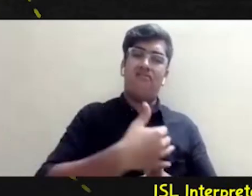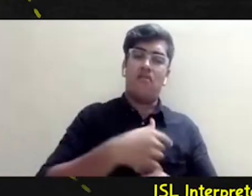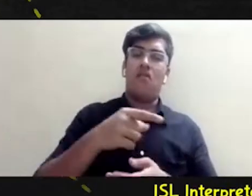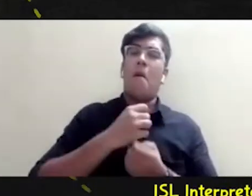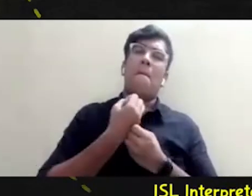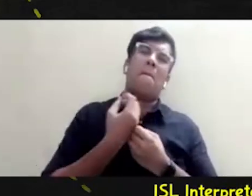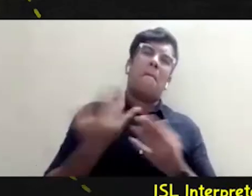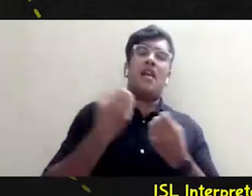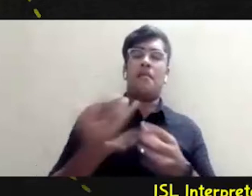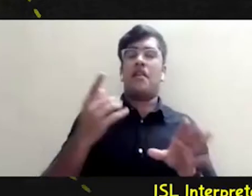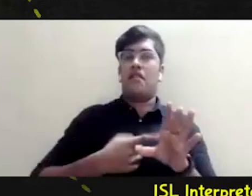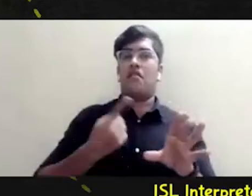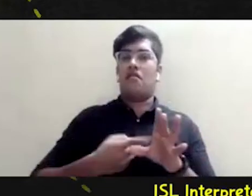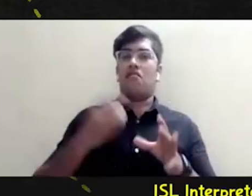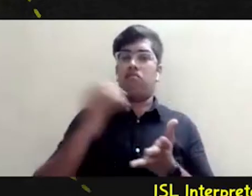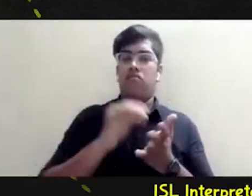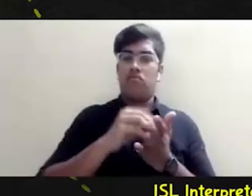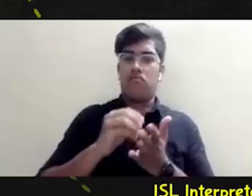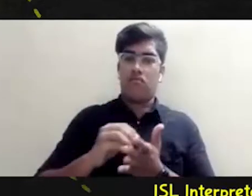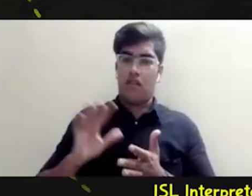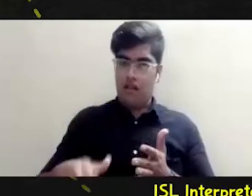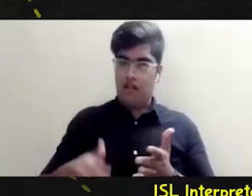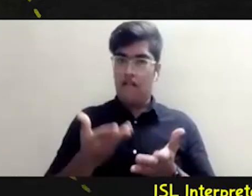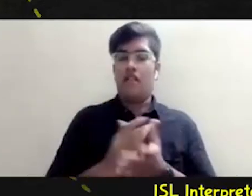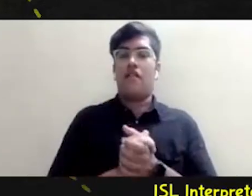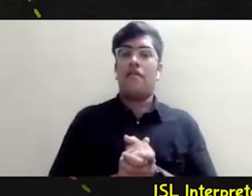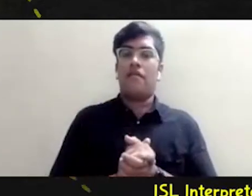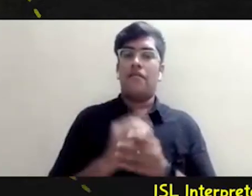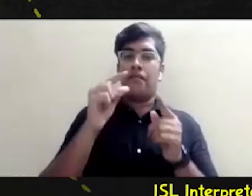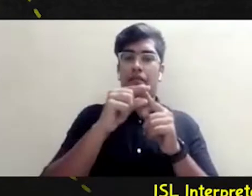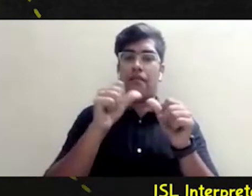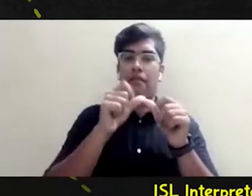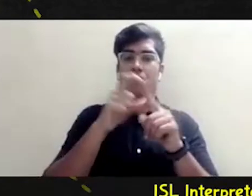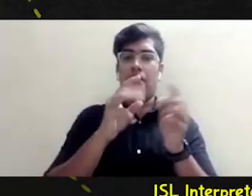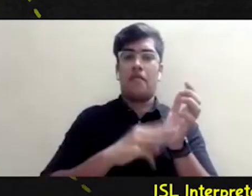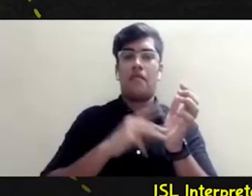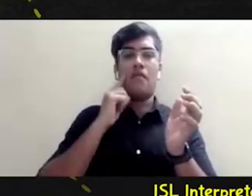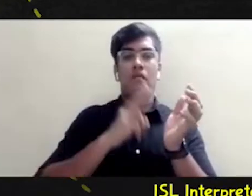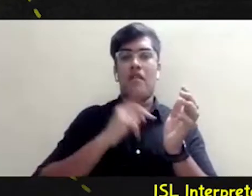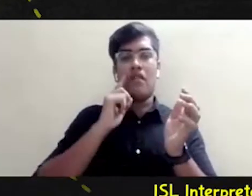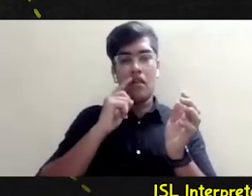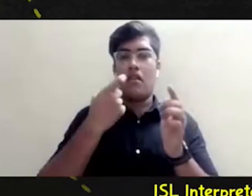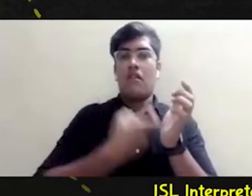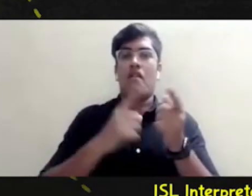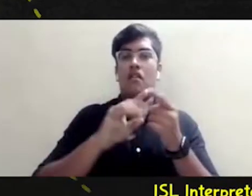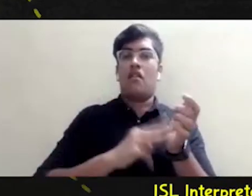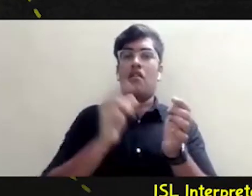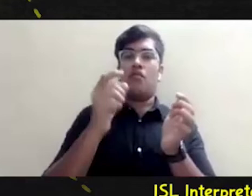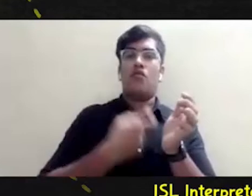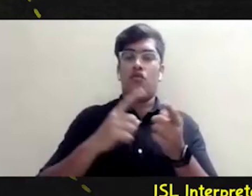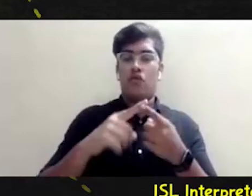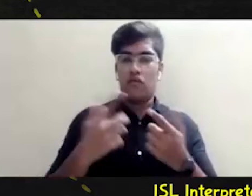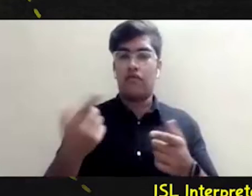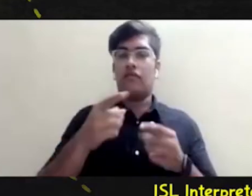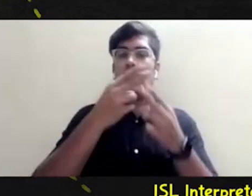many, many years. And there are many people, even Padmini Remure, and a lot of people who are within the arts